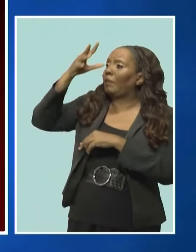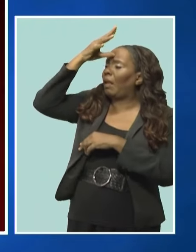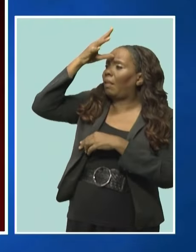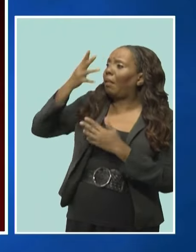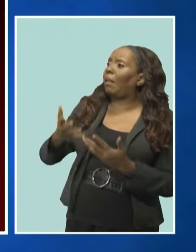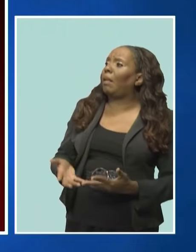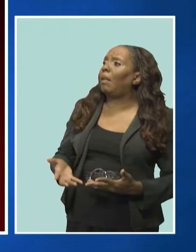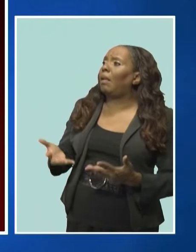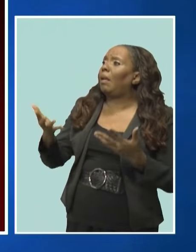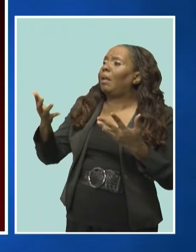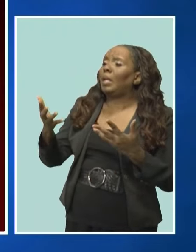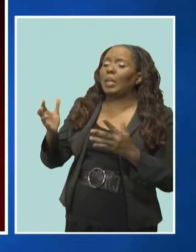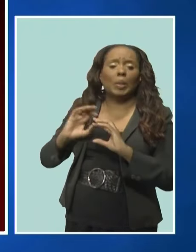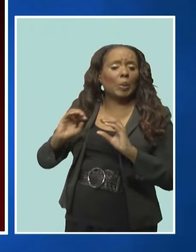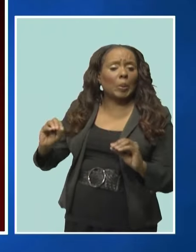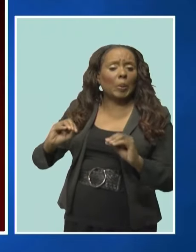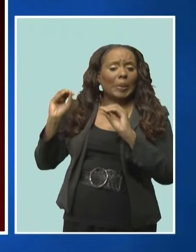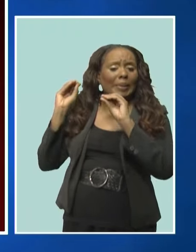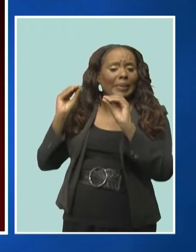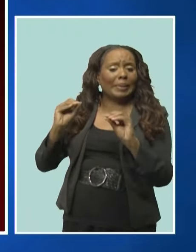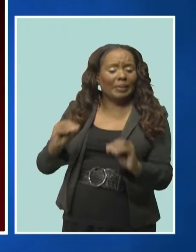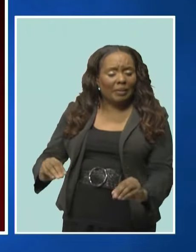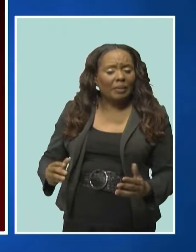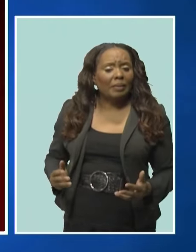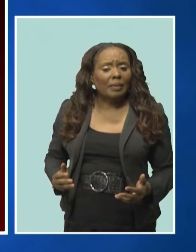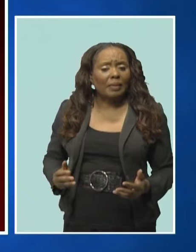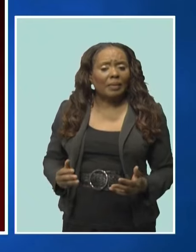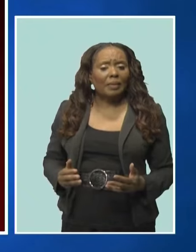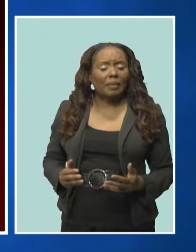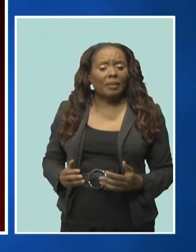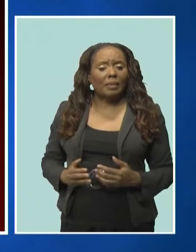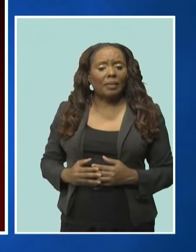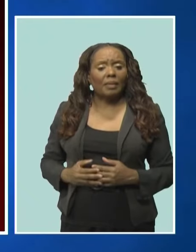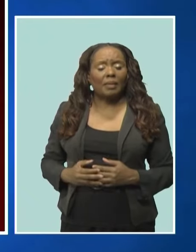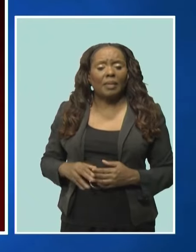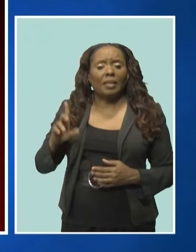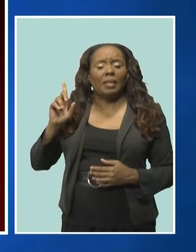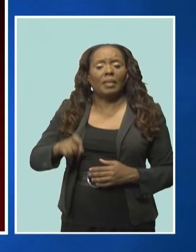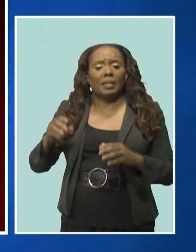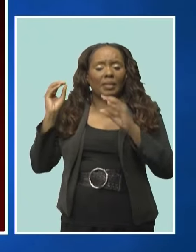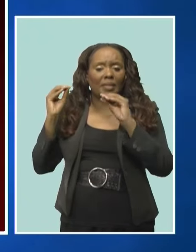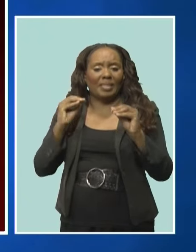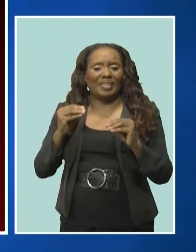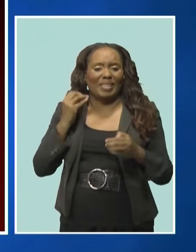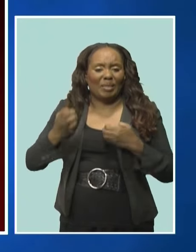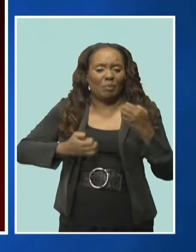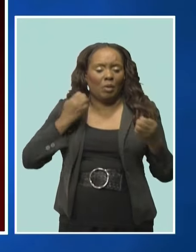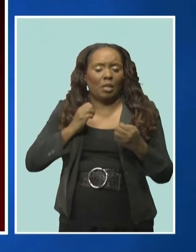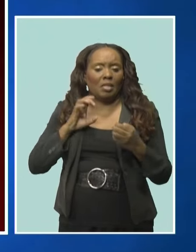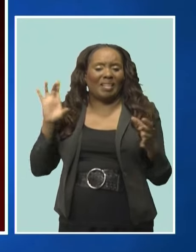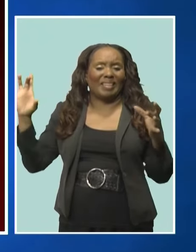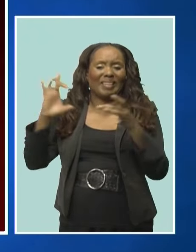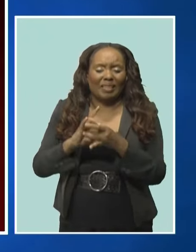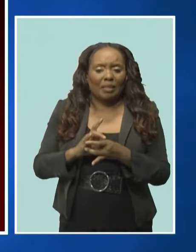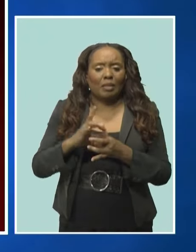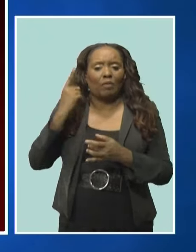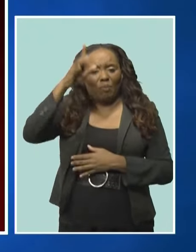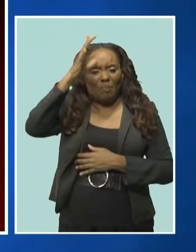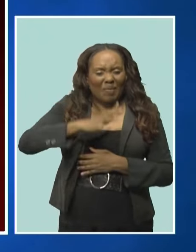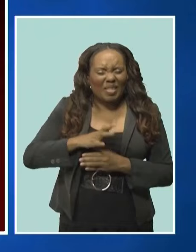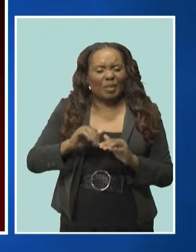guess, teach that child, you know, the emotional connection and emotional components of men,